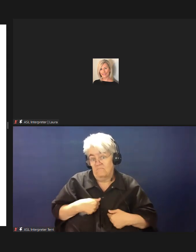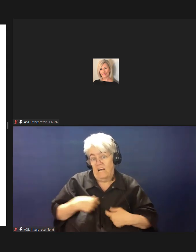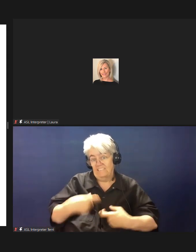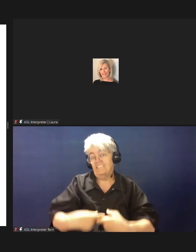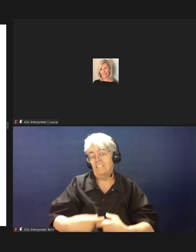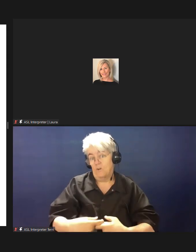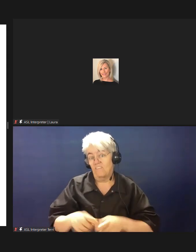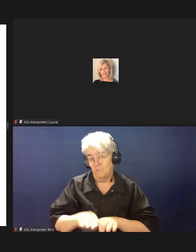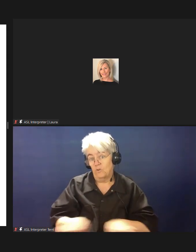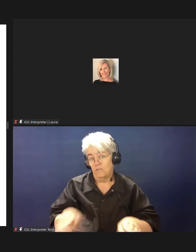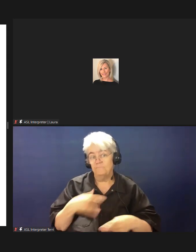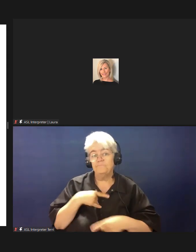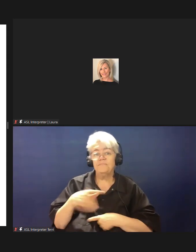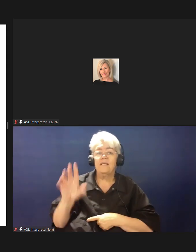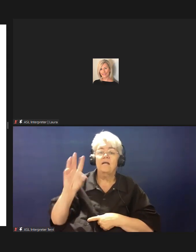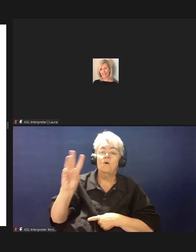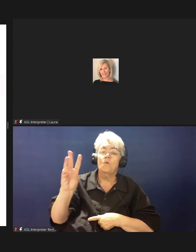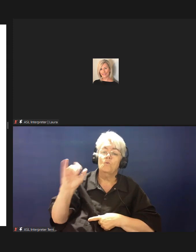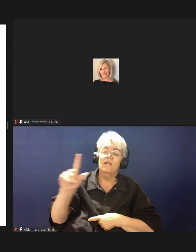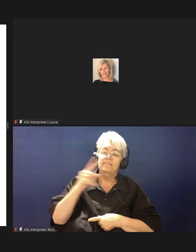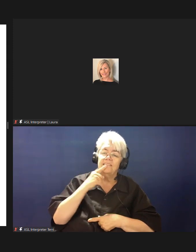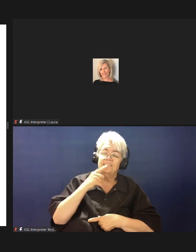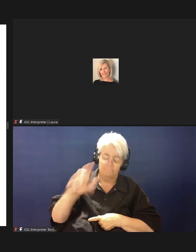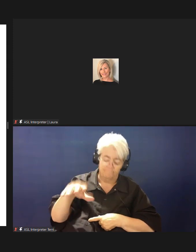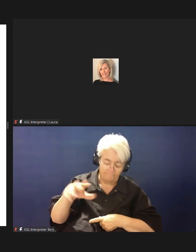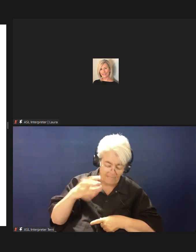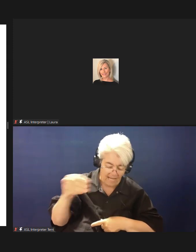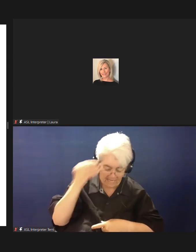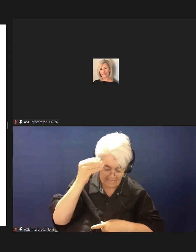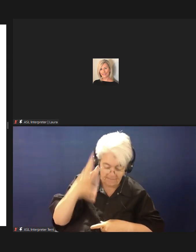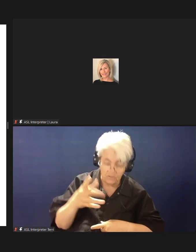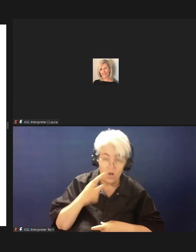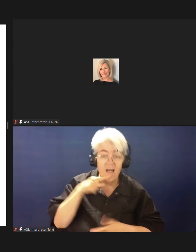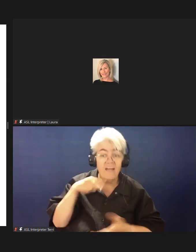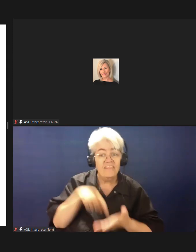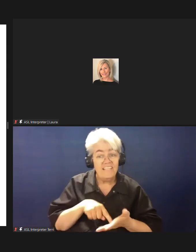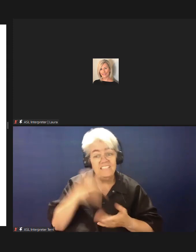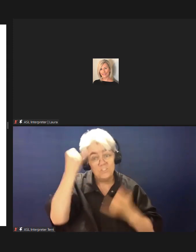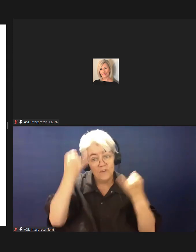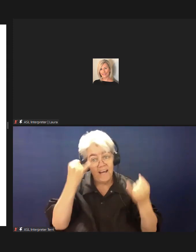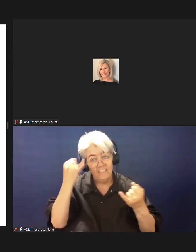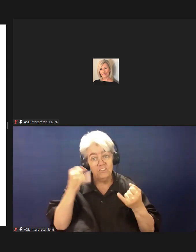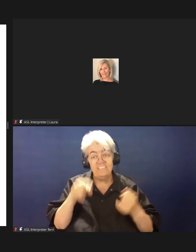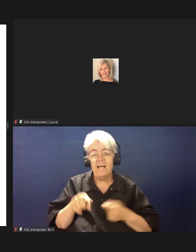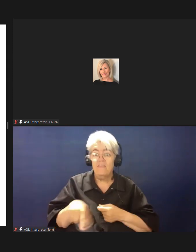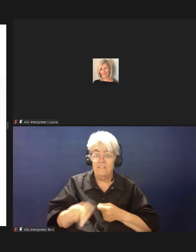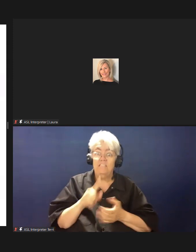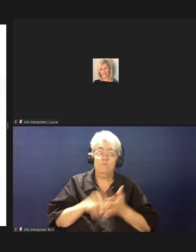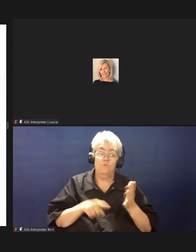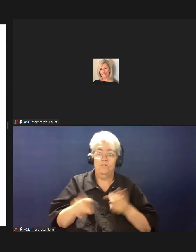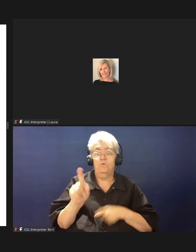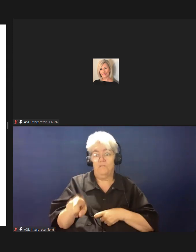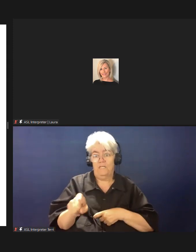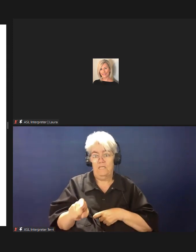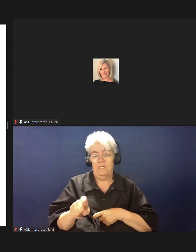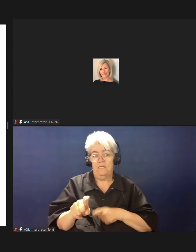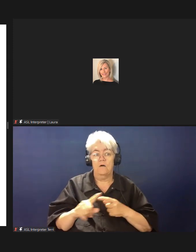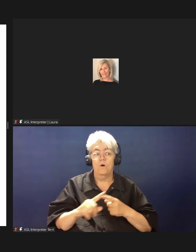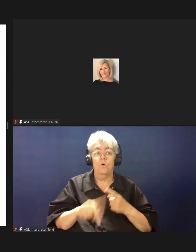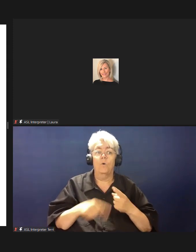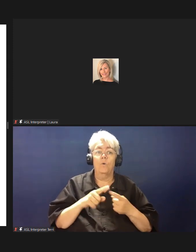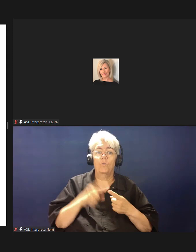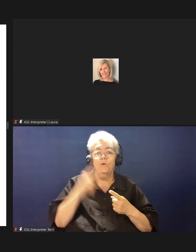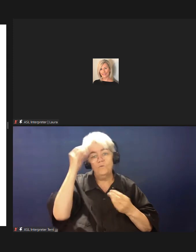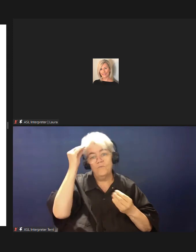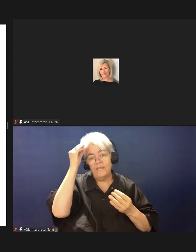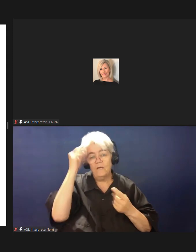and you know what I want to insert here really quick, Terry, is these strategies are the ones you need the most when we're talking about